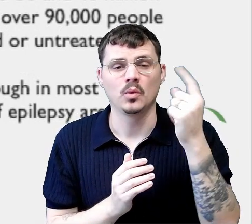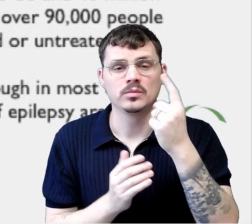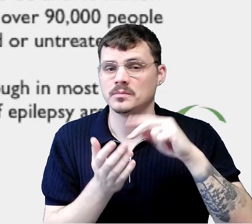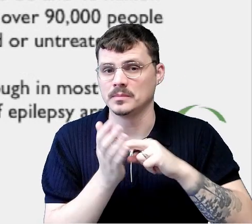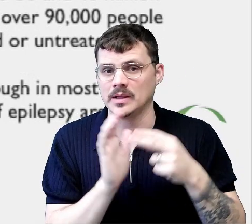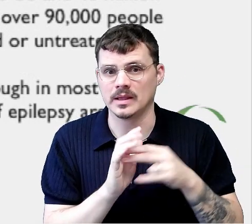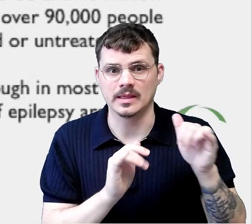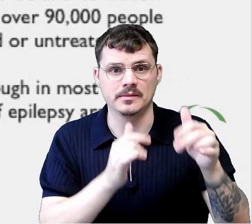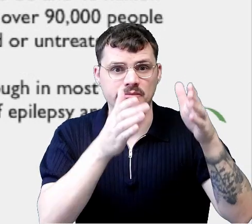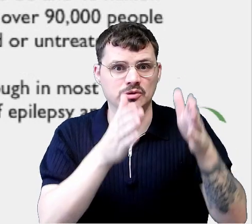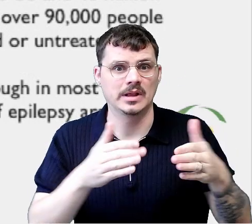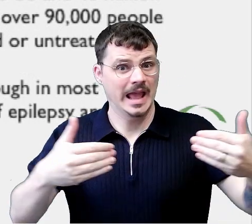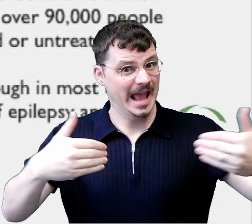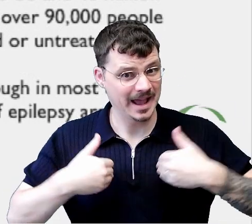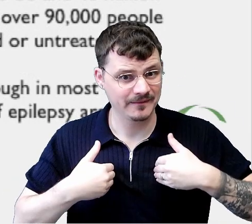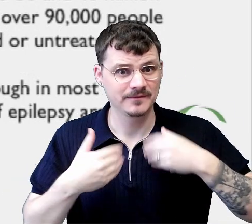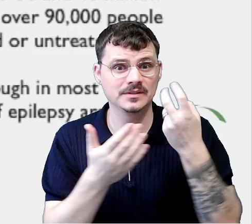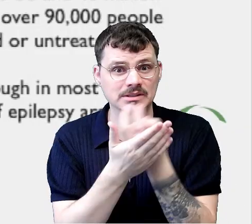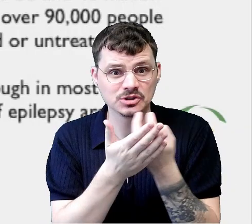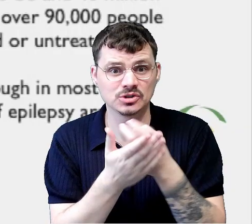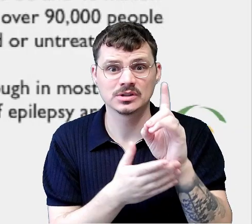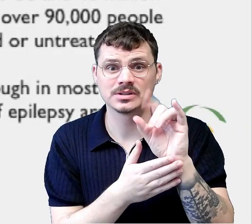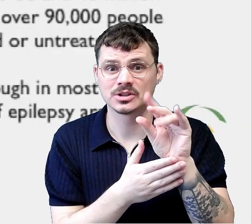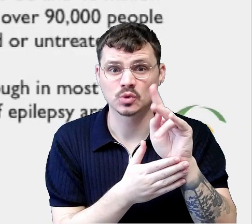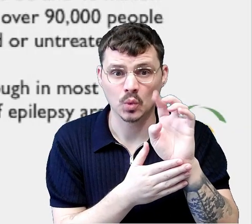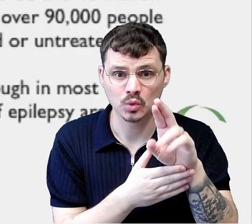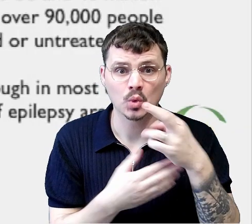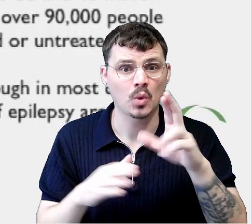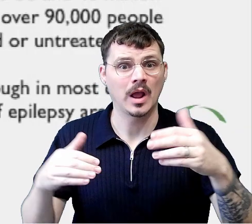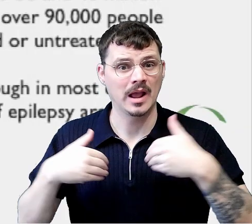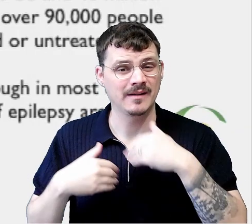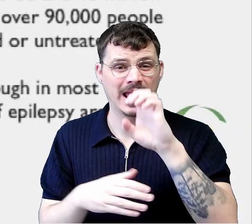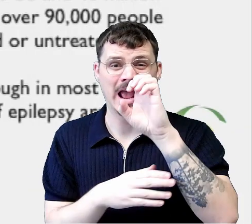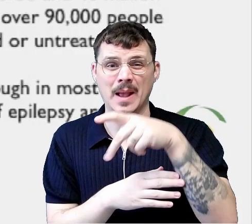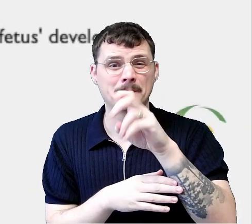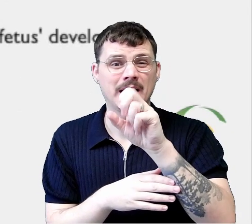the person has a seizure disorder or epilepsy.